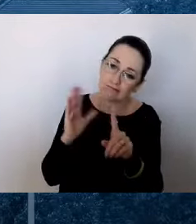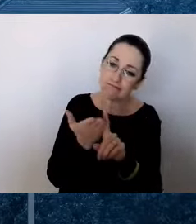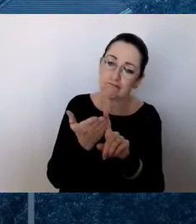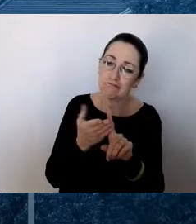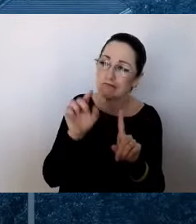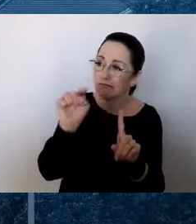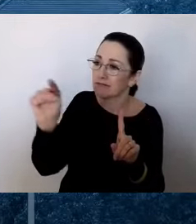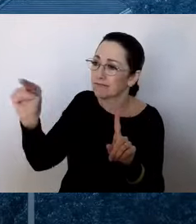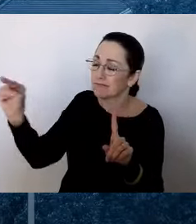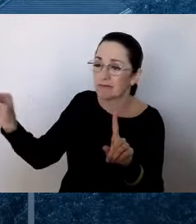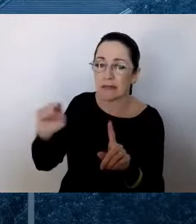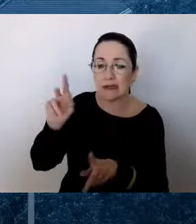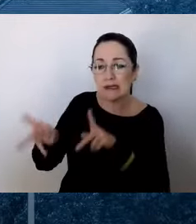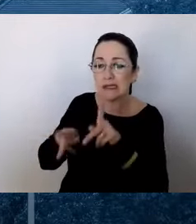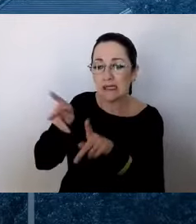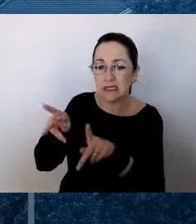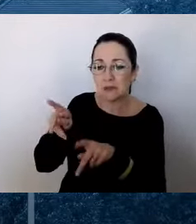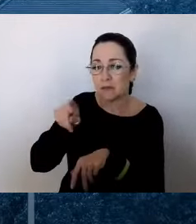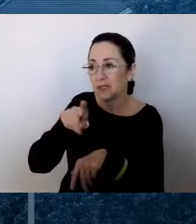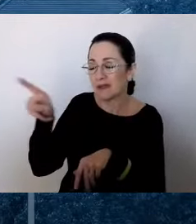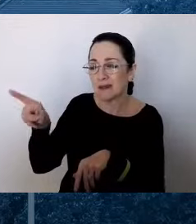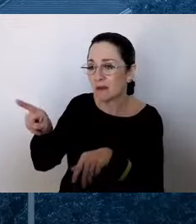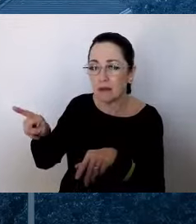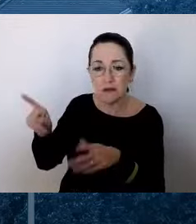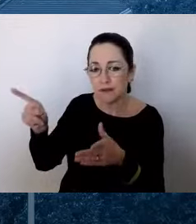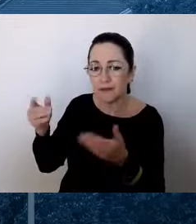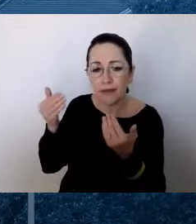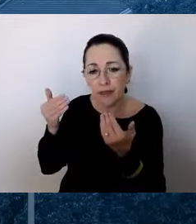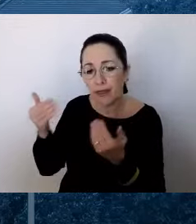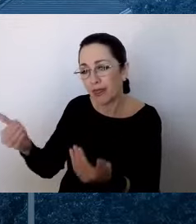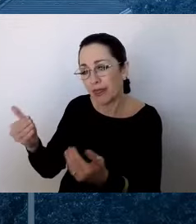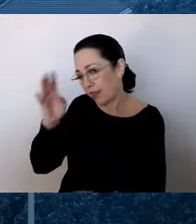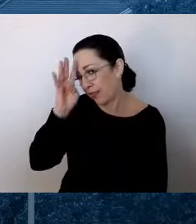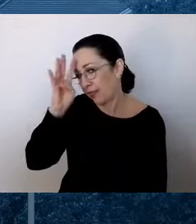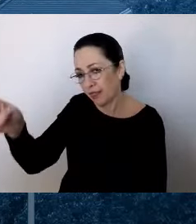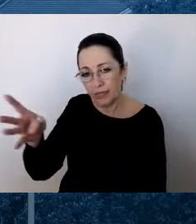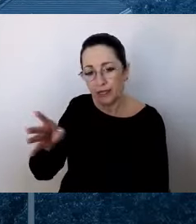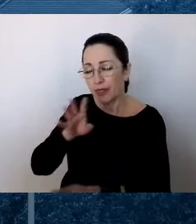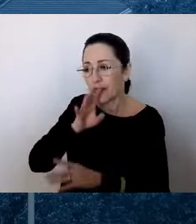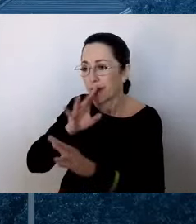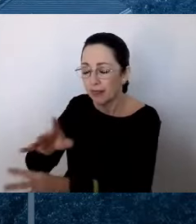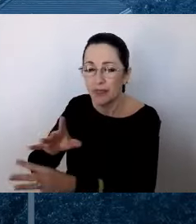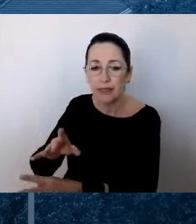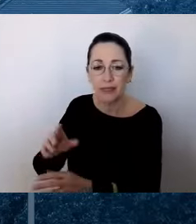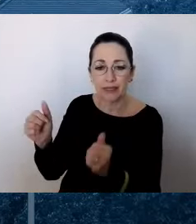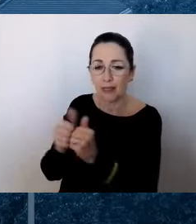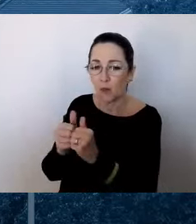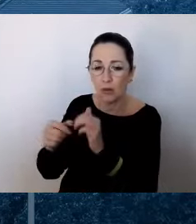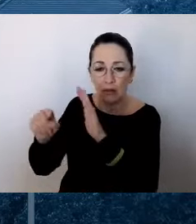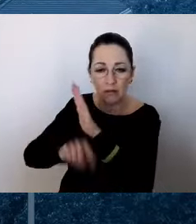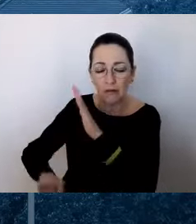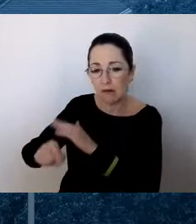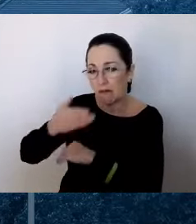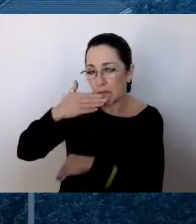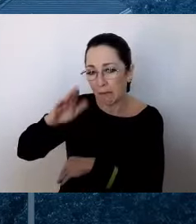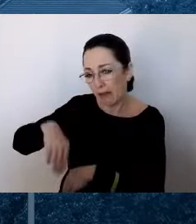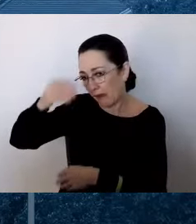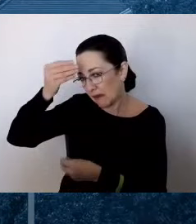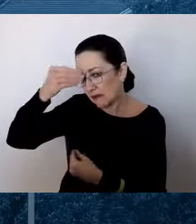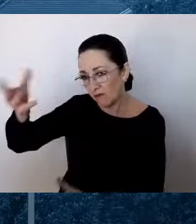that, are acting with misinformation, really bad information. In some